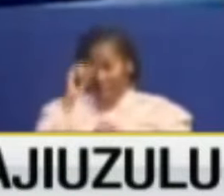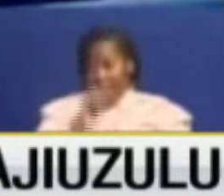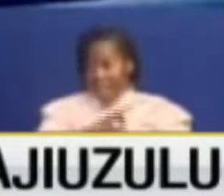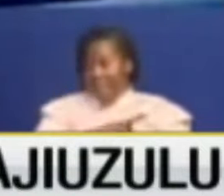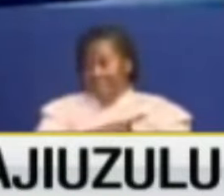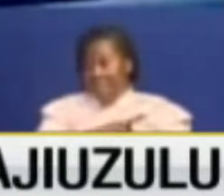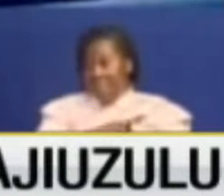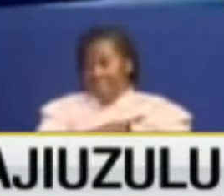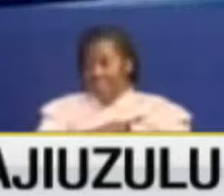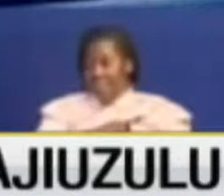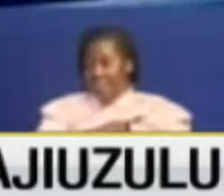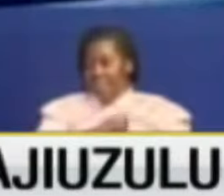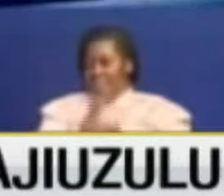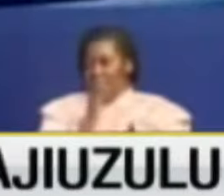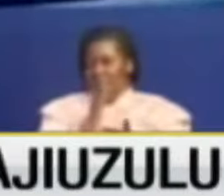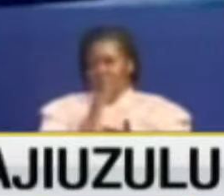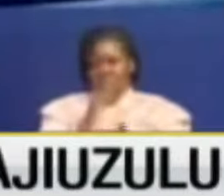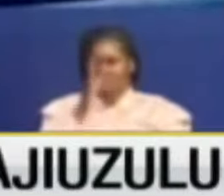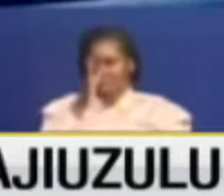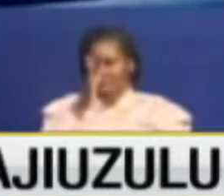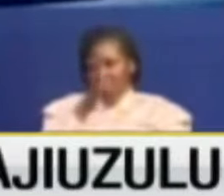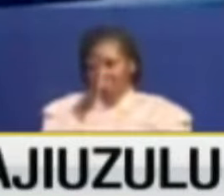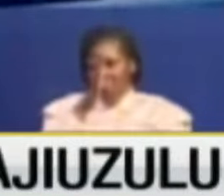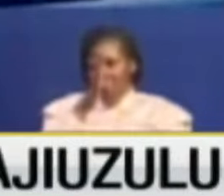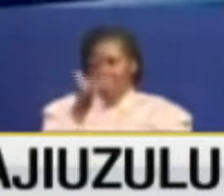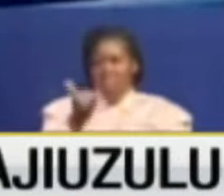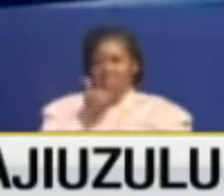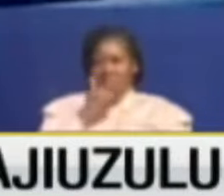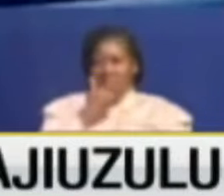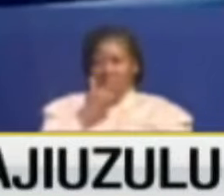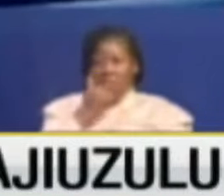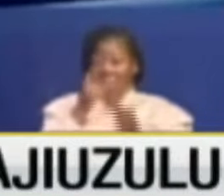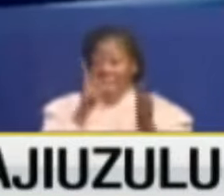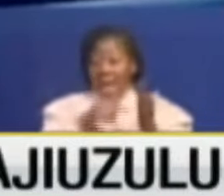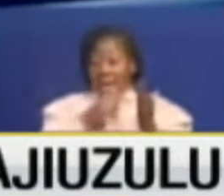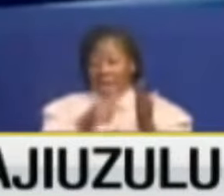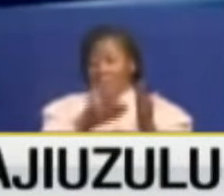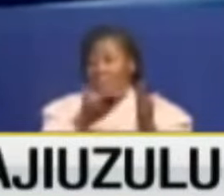simply not true. On the allegation that